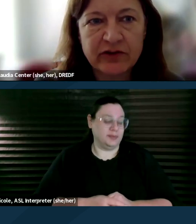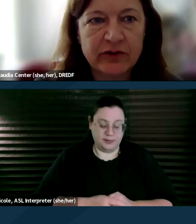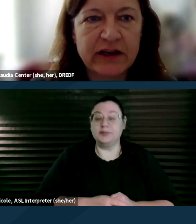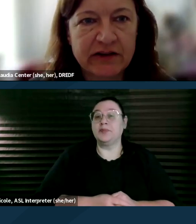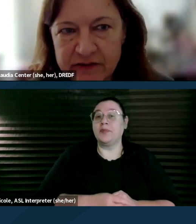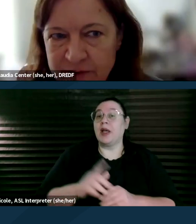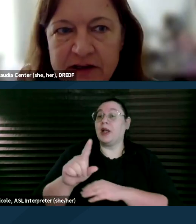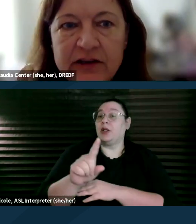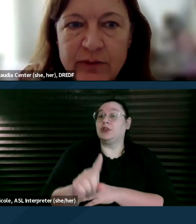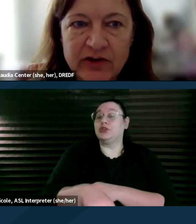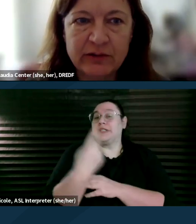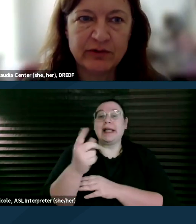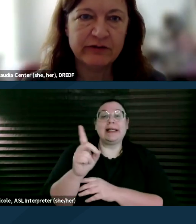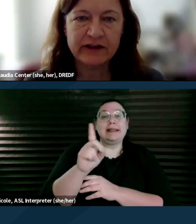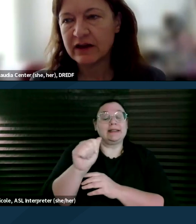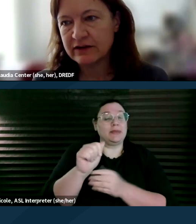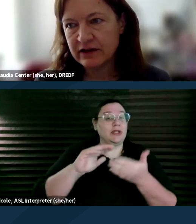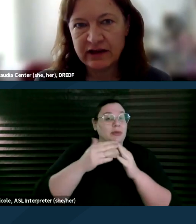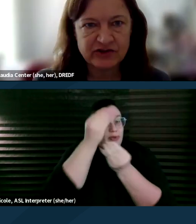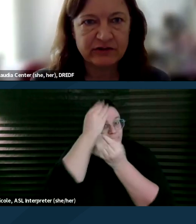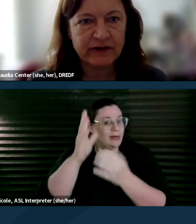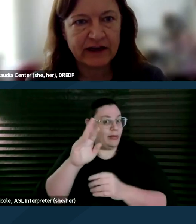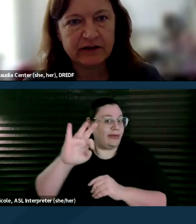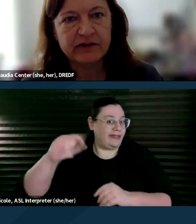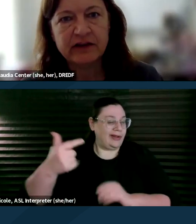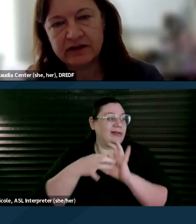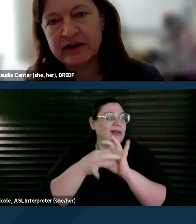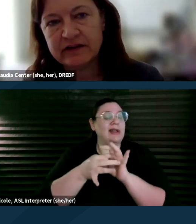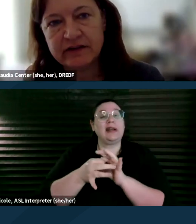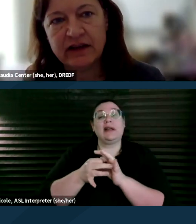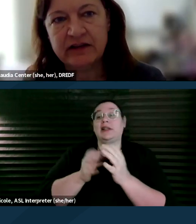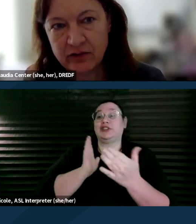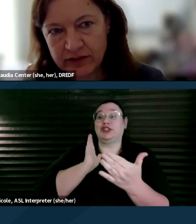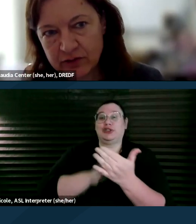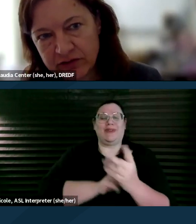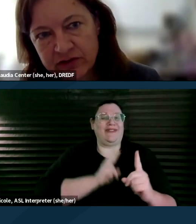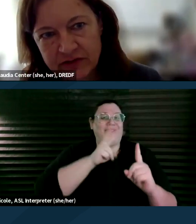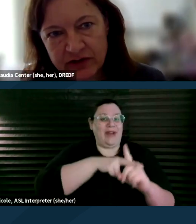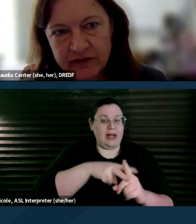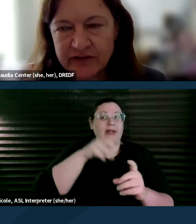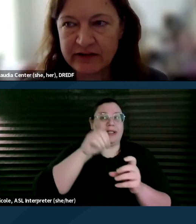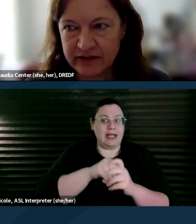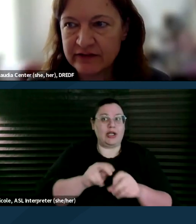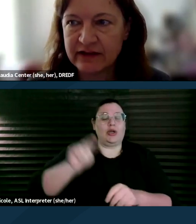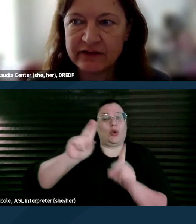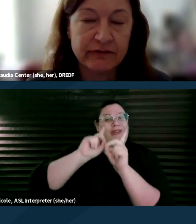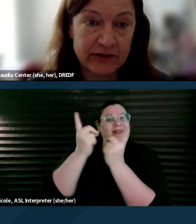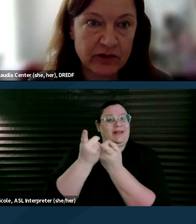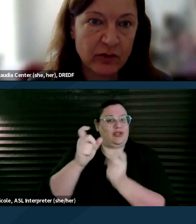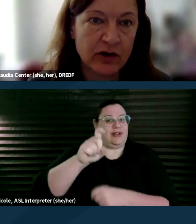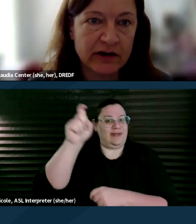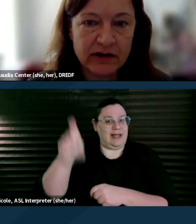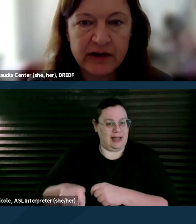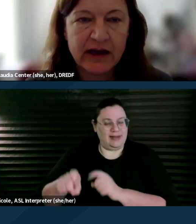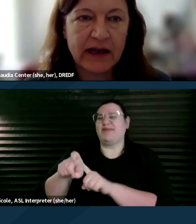Today, we are doing a disability community briefing on litigation filed in the Northern District of Texas. That's a